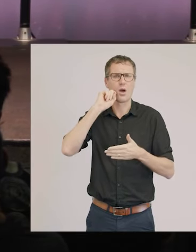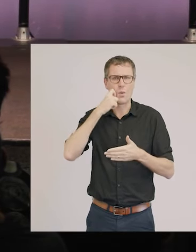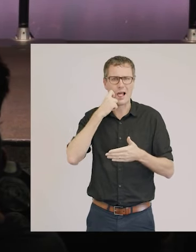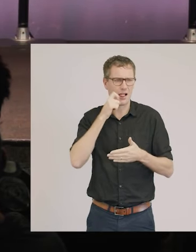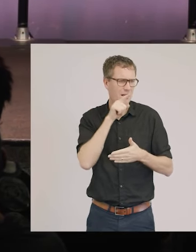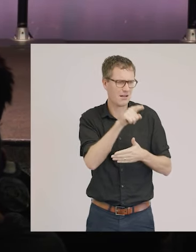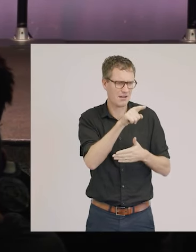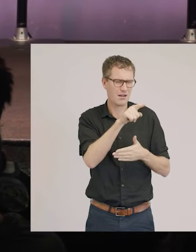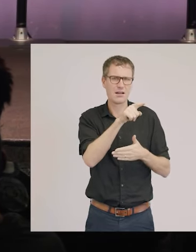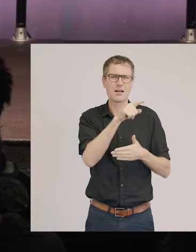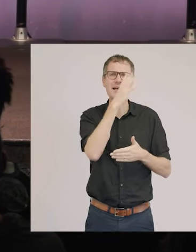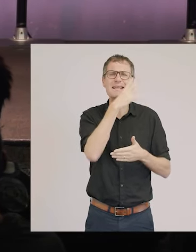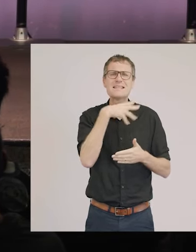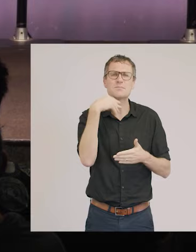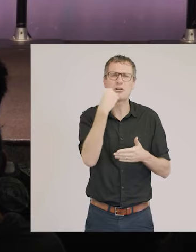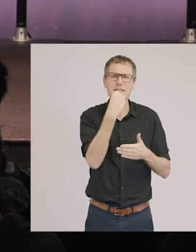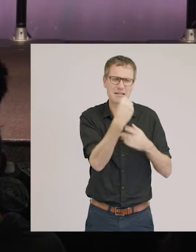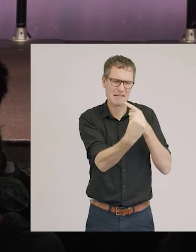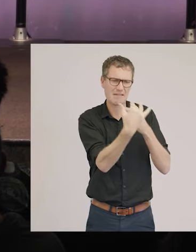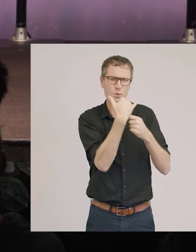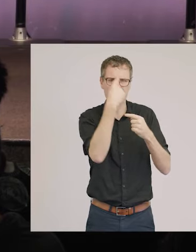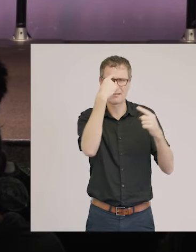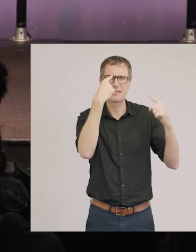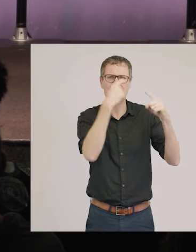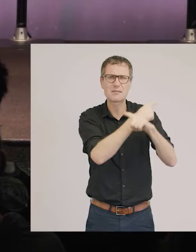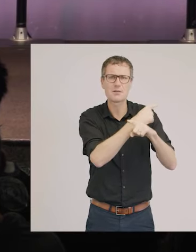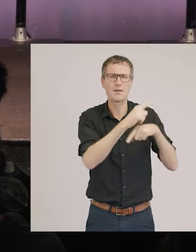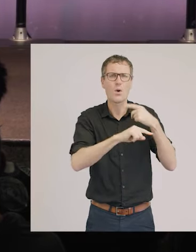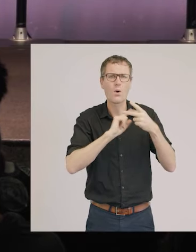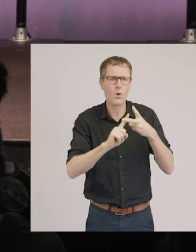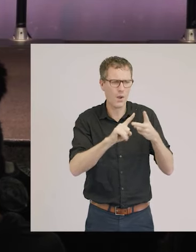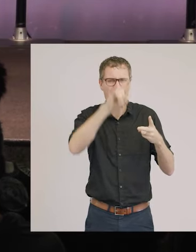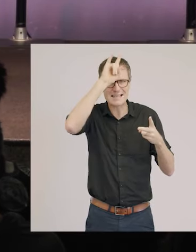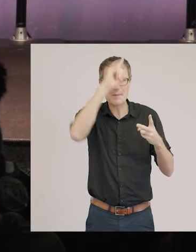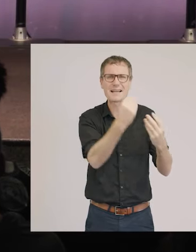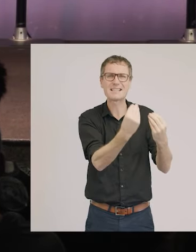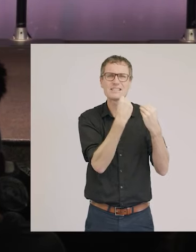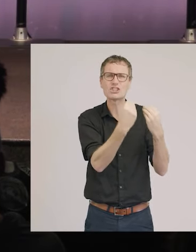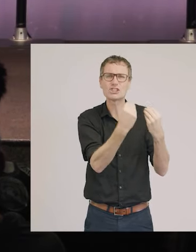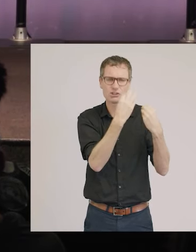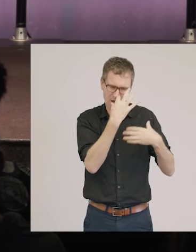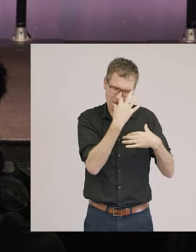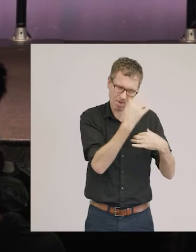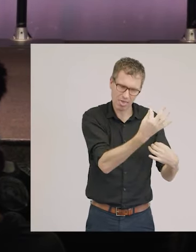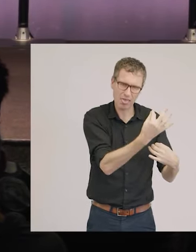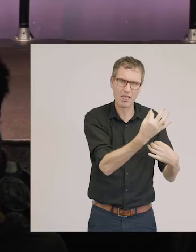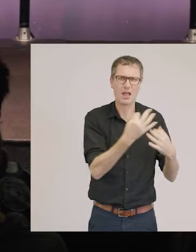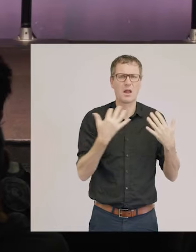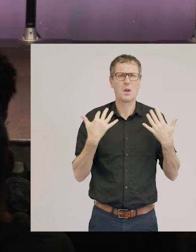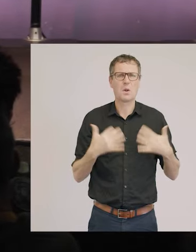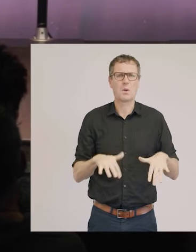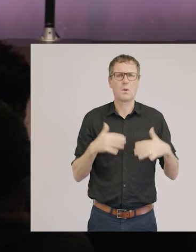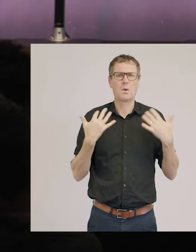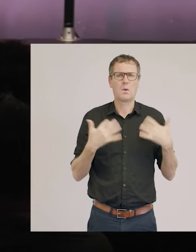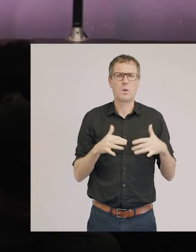follow deceptive spirits and teachings from demons. You think, wow, this sounds like Star Wars or